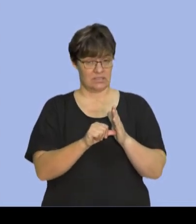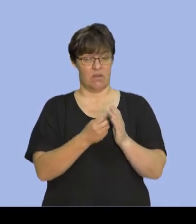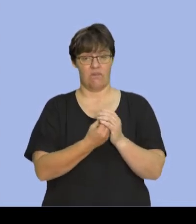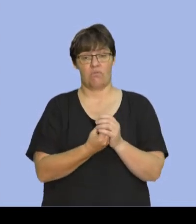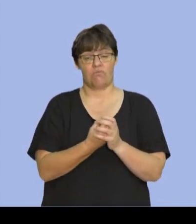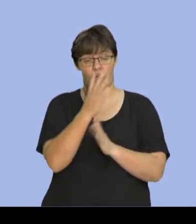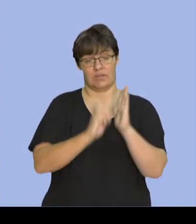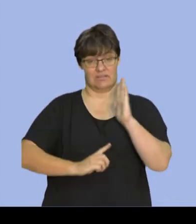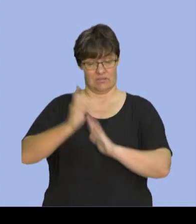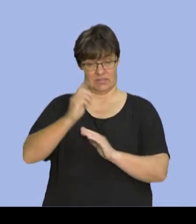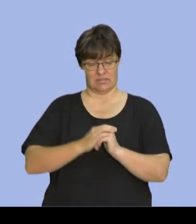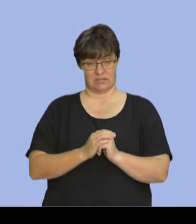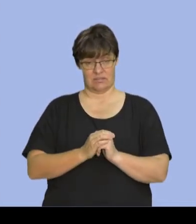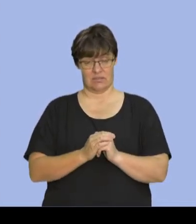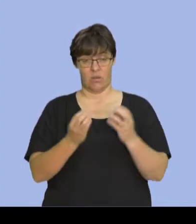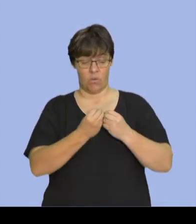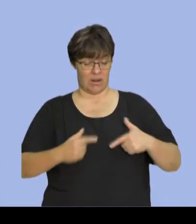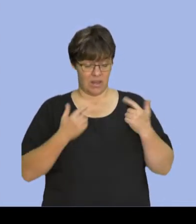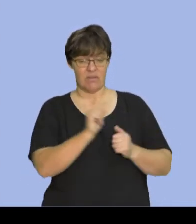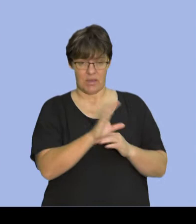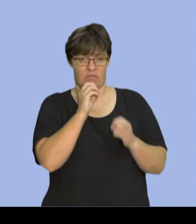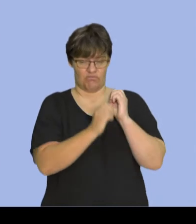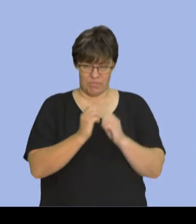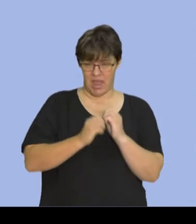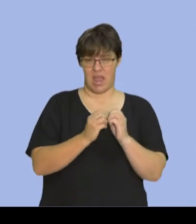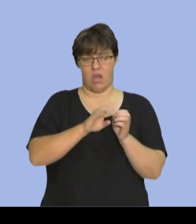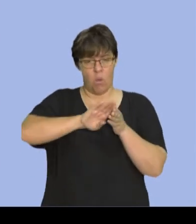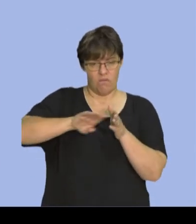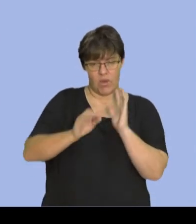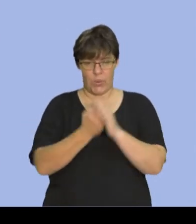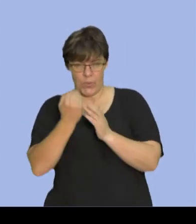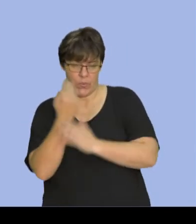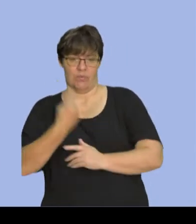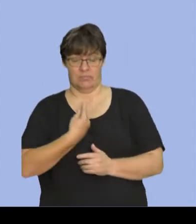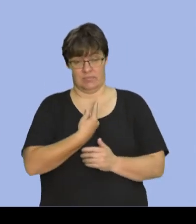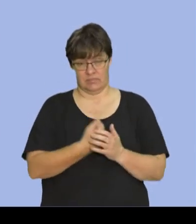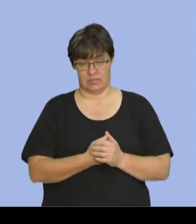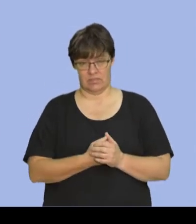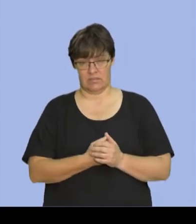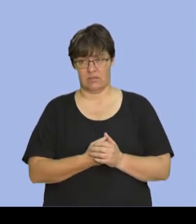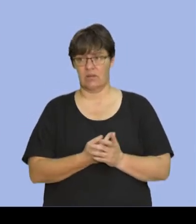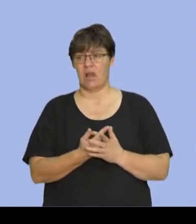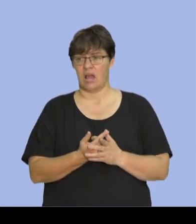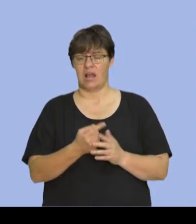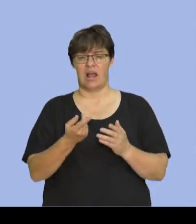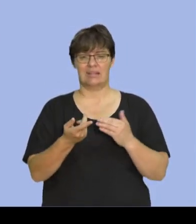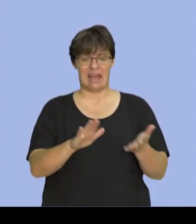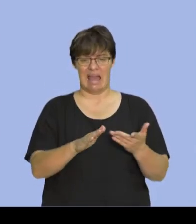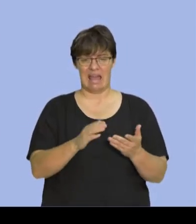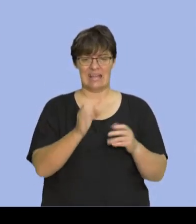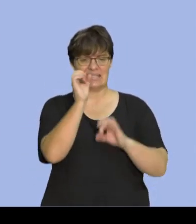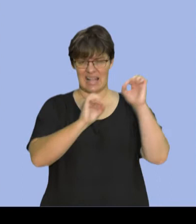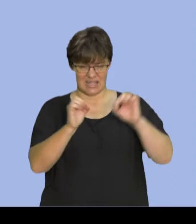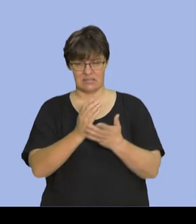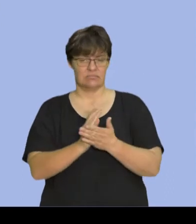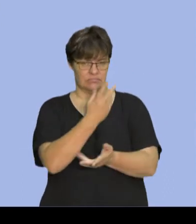of growth and development, organisms constantly need to repair and renew themselves. Worn out tissue or dead cells